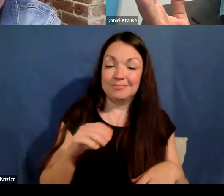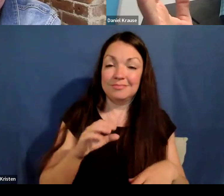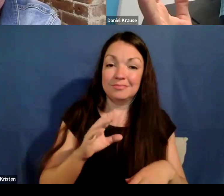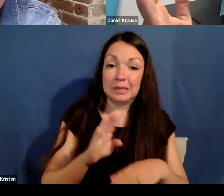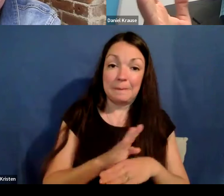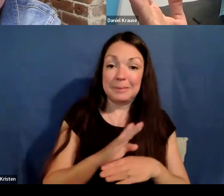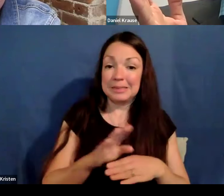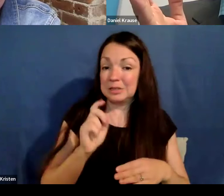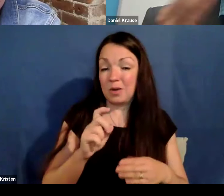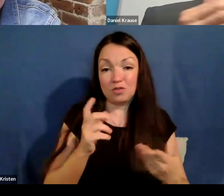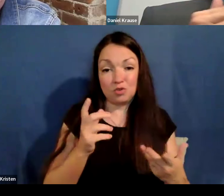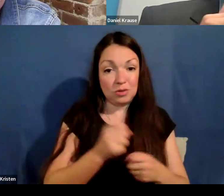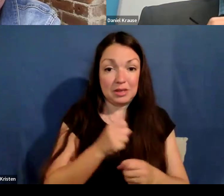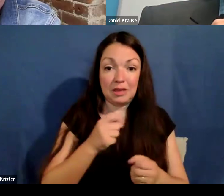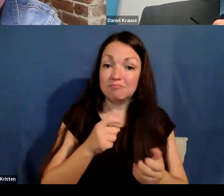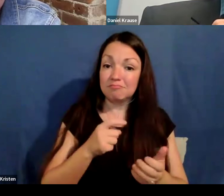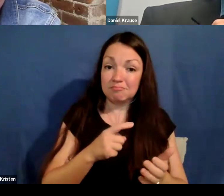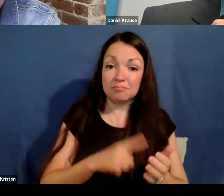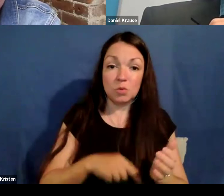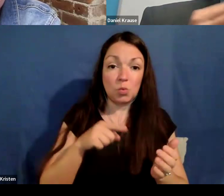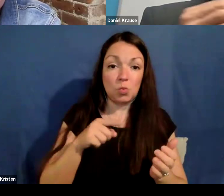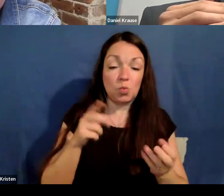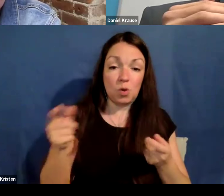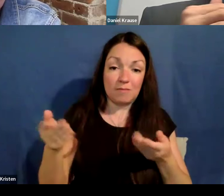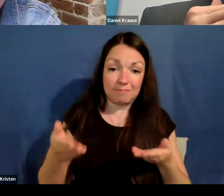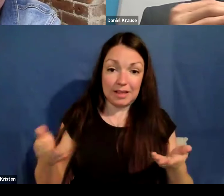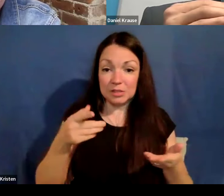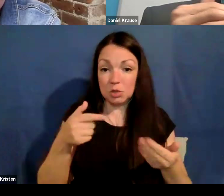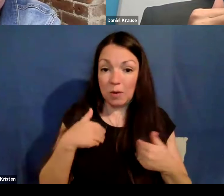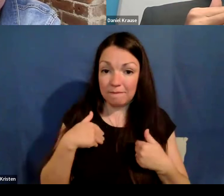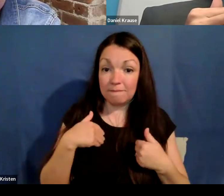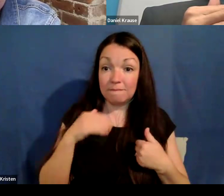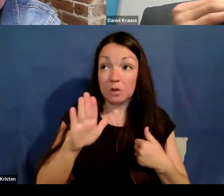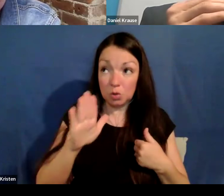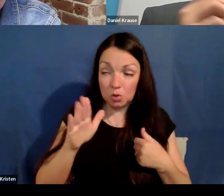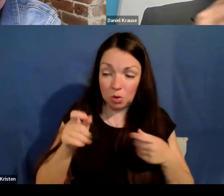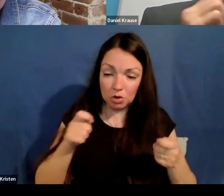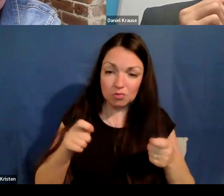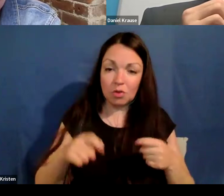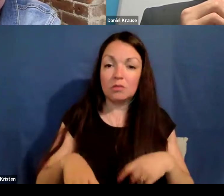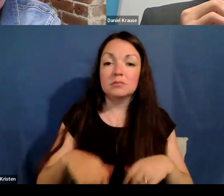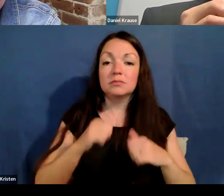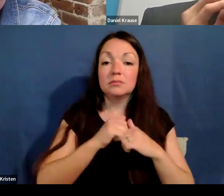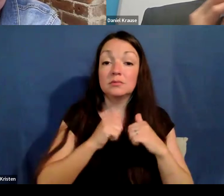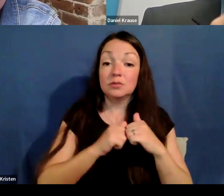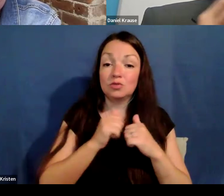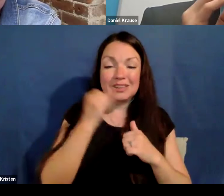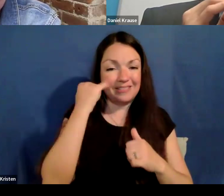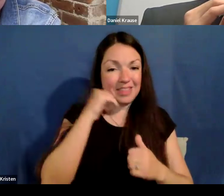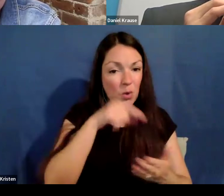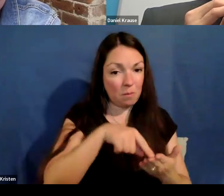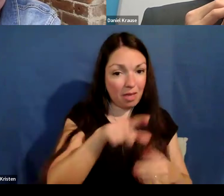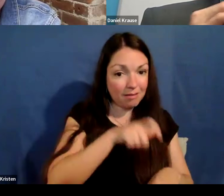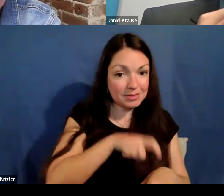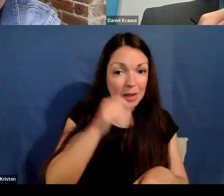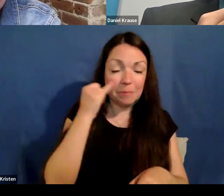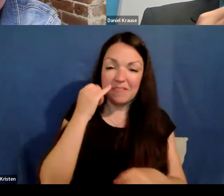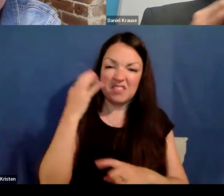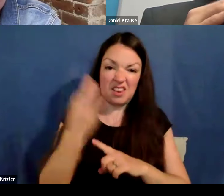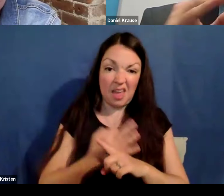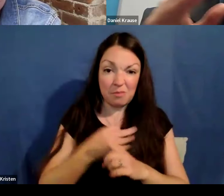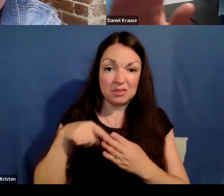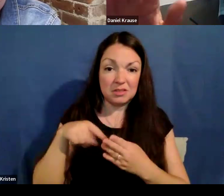make sure that you take what assets you have in your control and structure them in a way that if they don't pay you on time, or if they take 9 months to pay